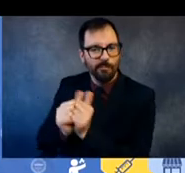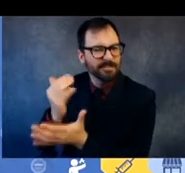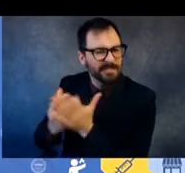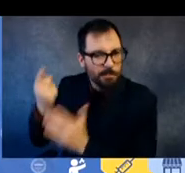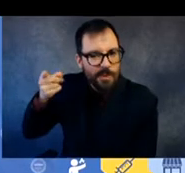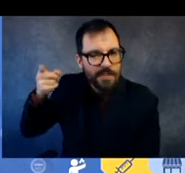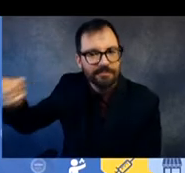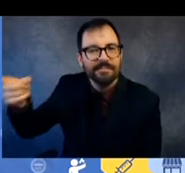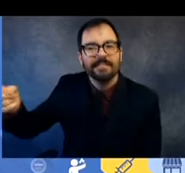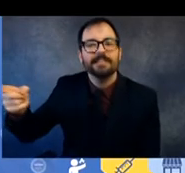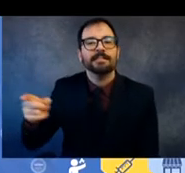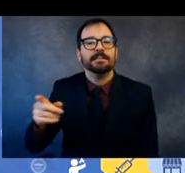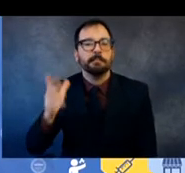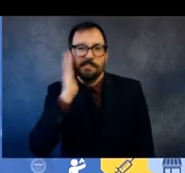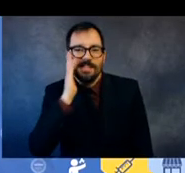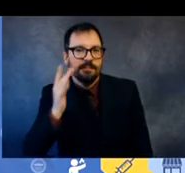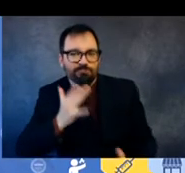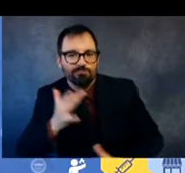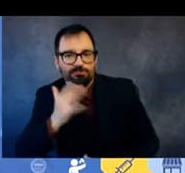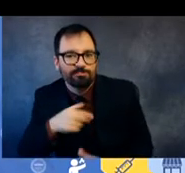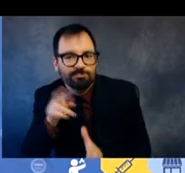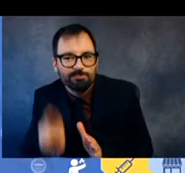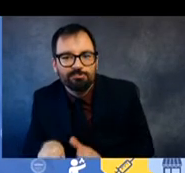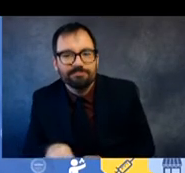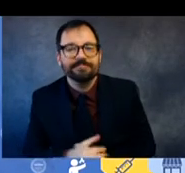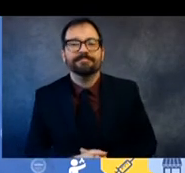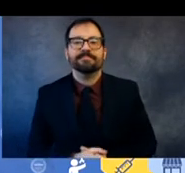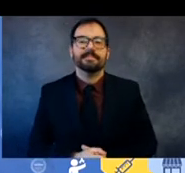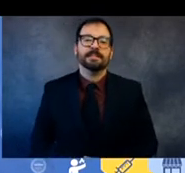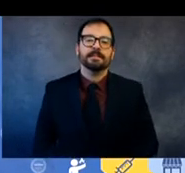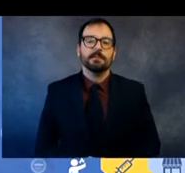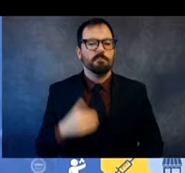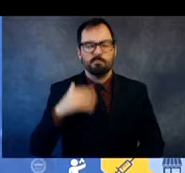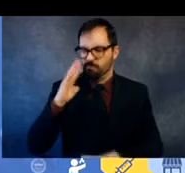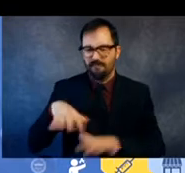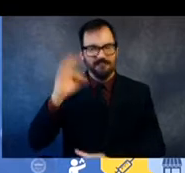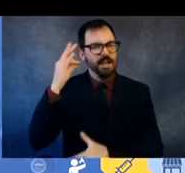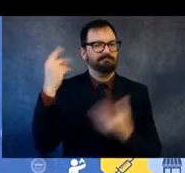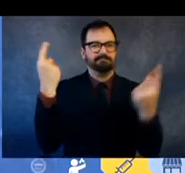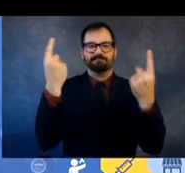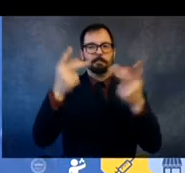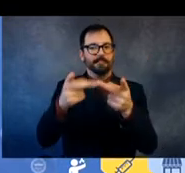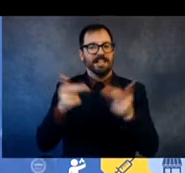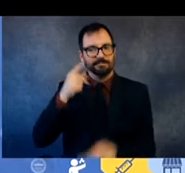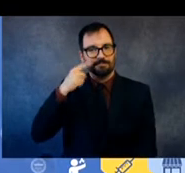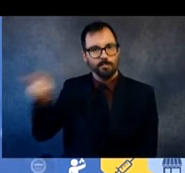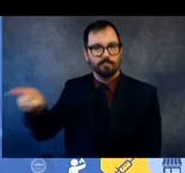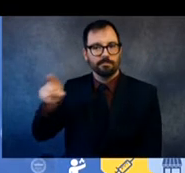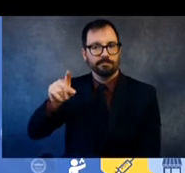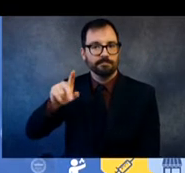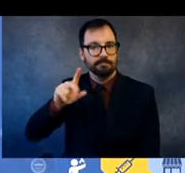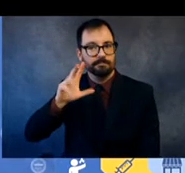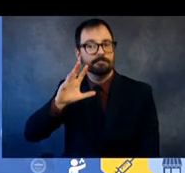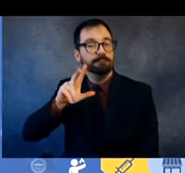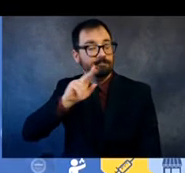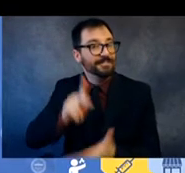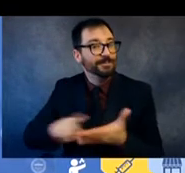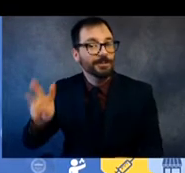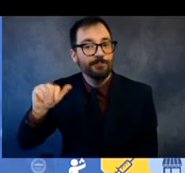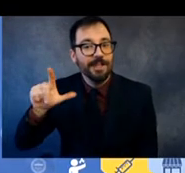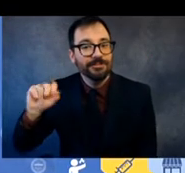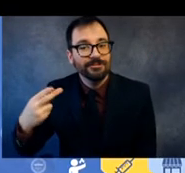find some place for Secretary Walsh to stay until he gets settled down there.